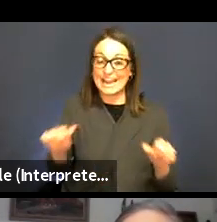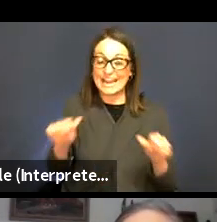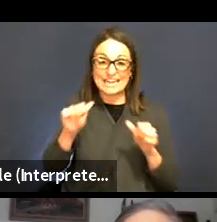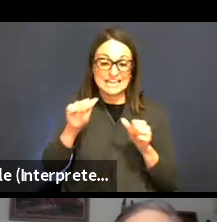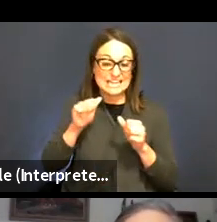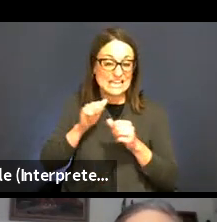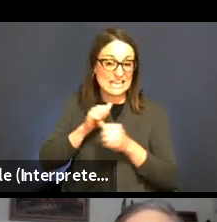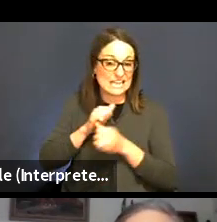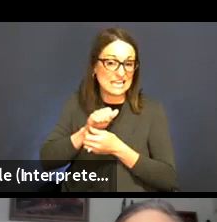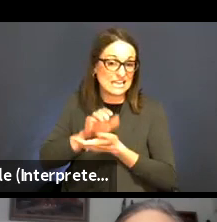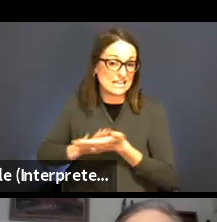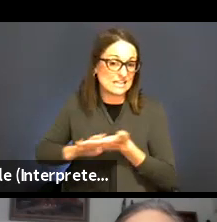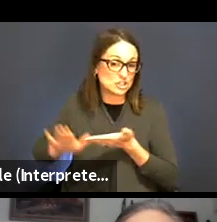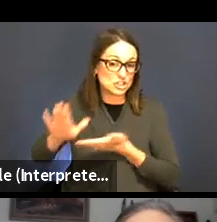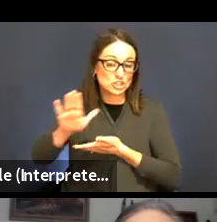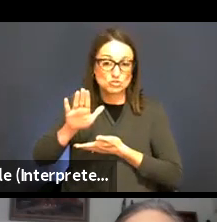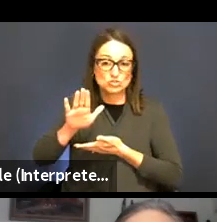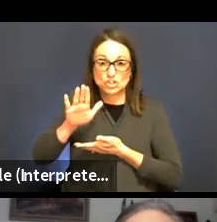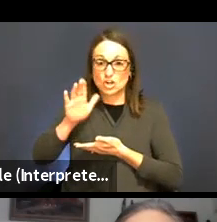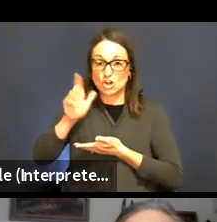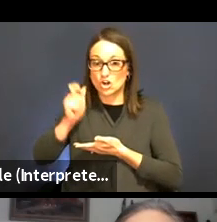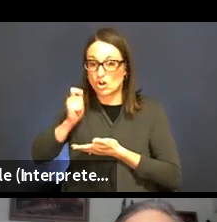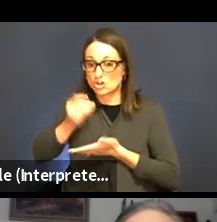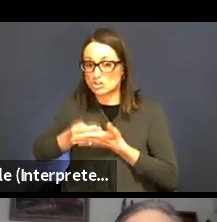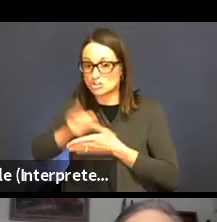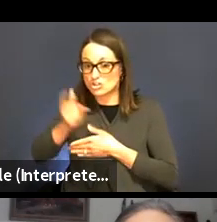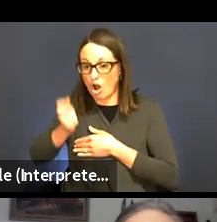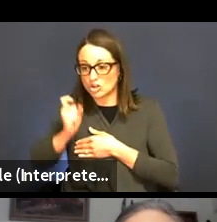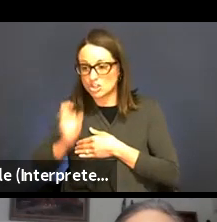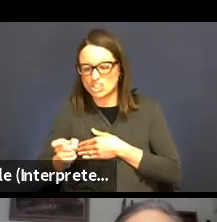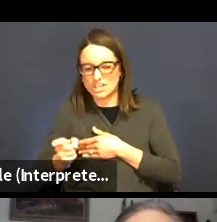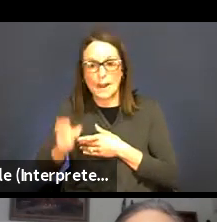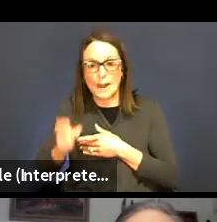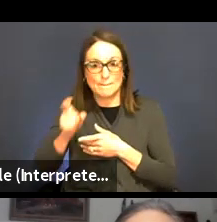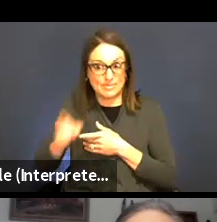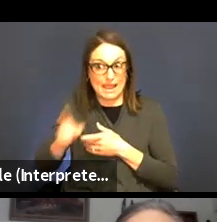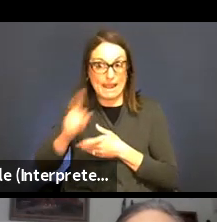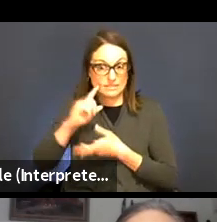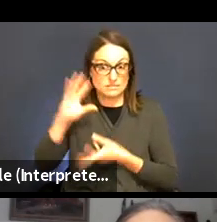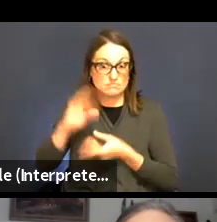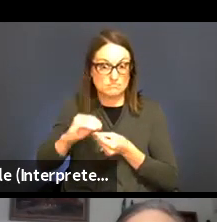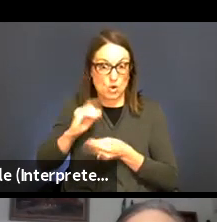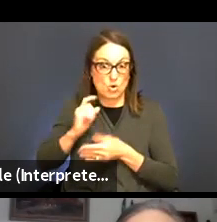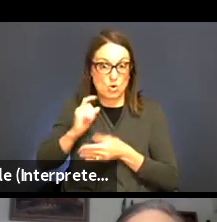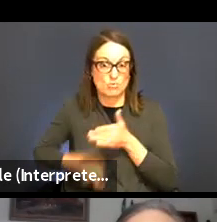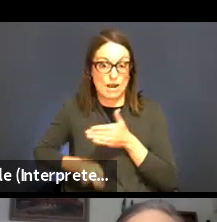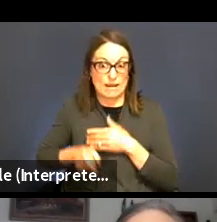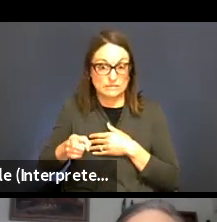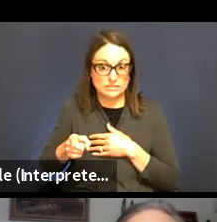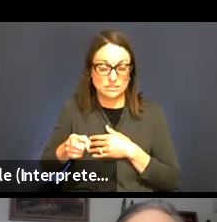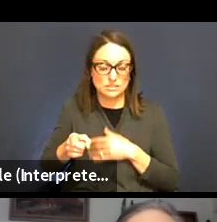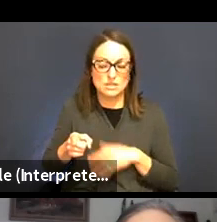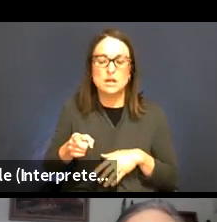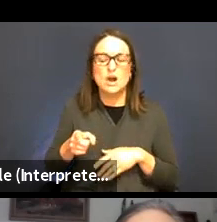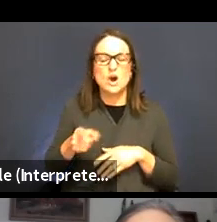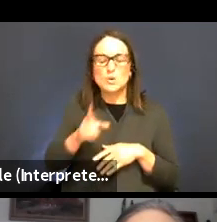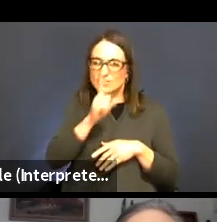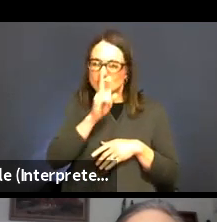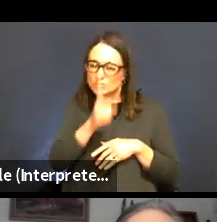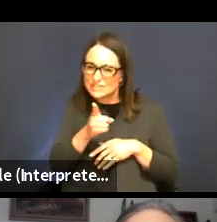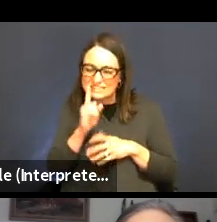price. And we really had been wrestling with the appropriate amount of tuition and